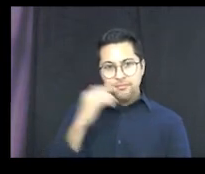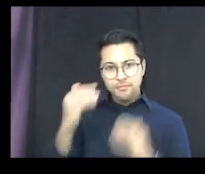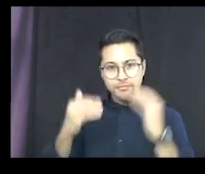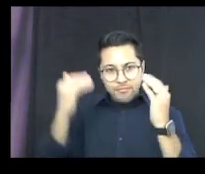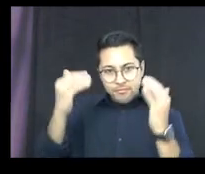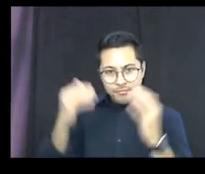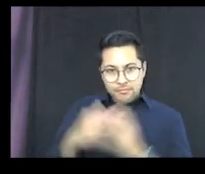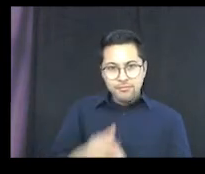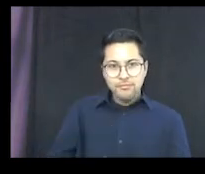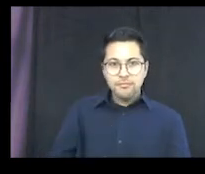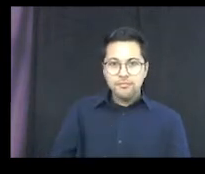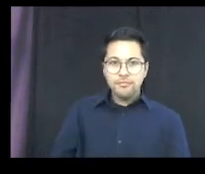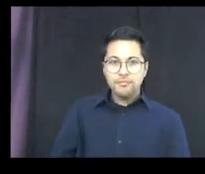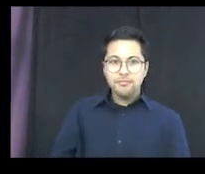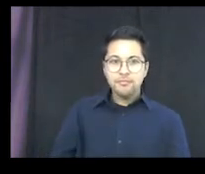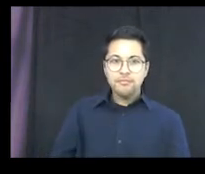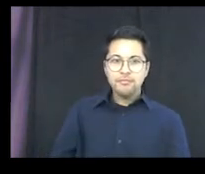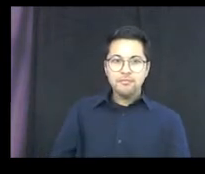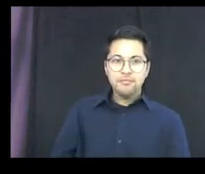adult